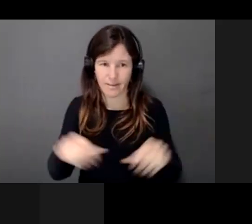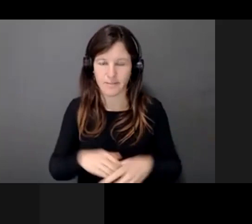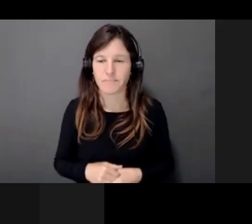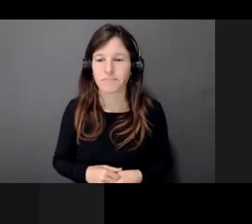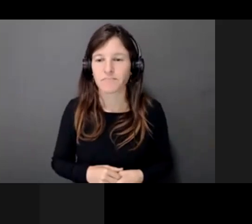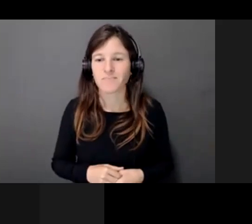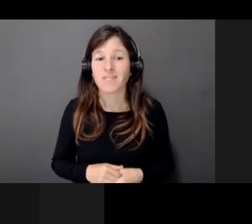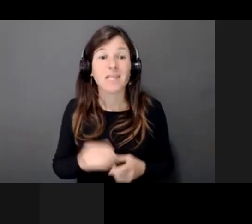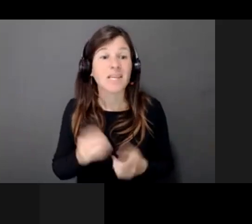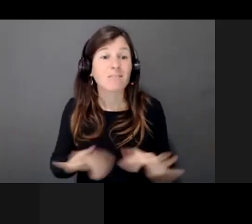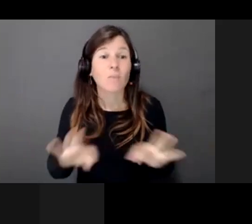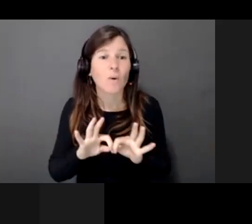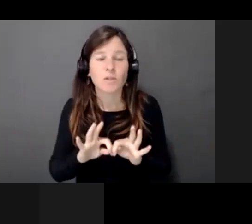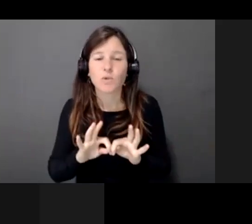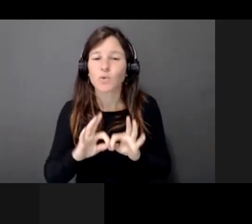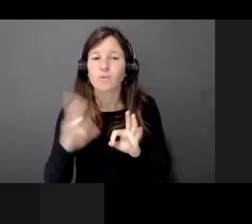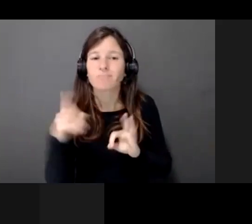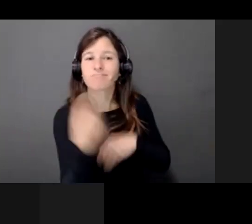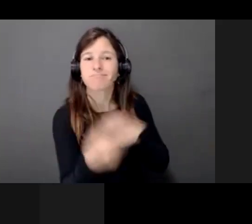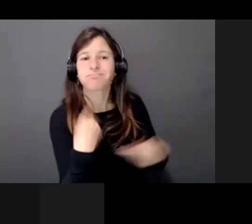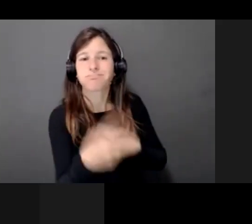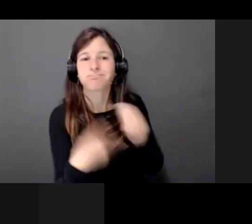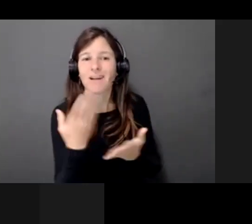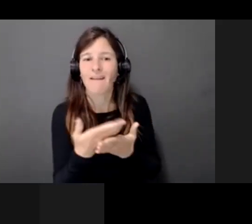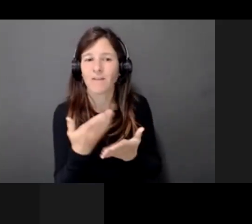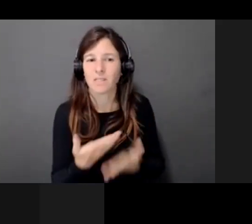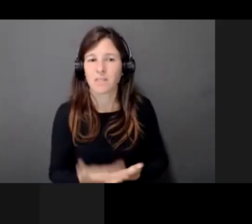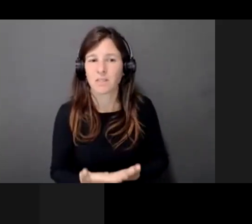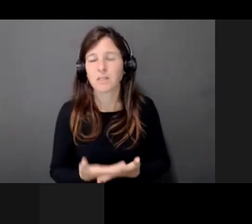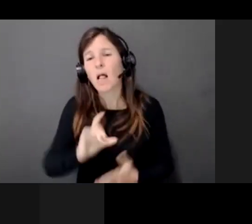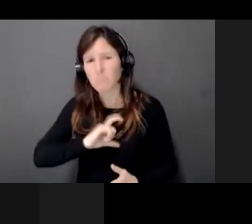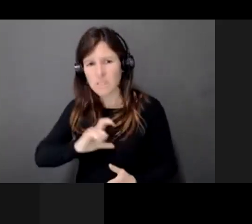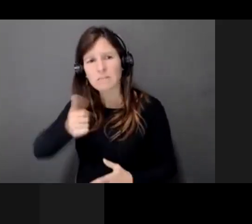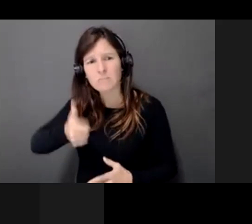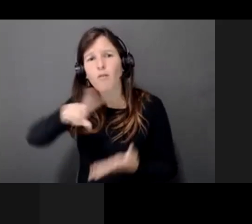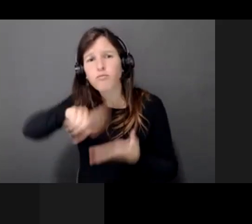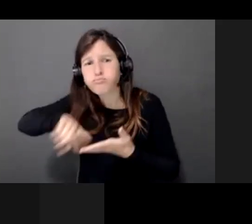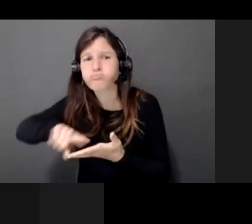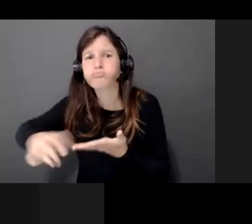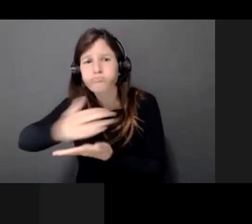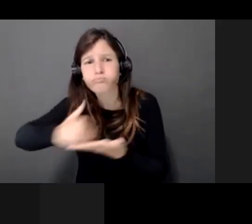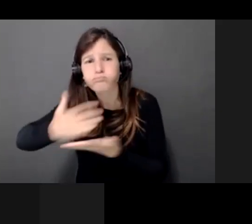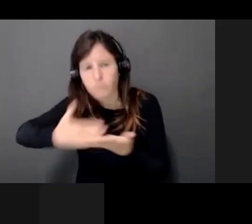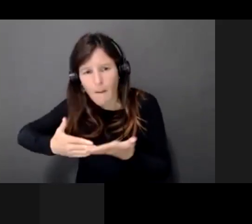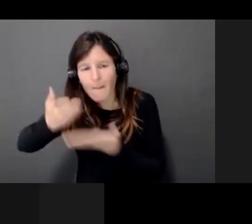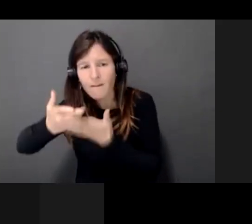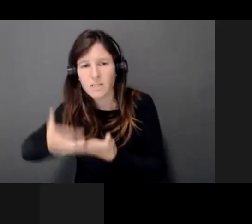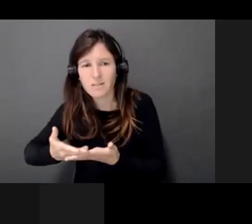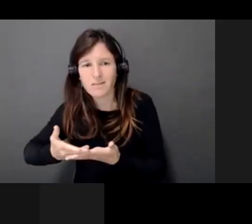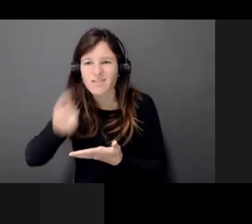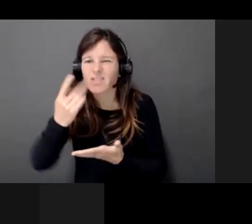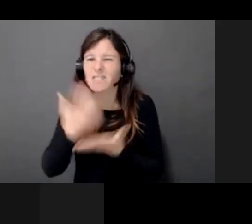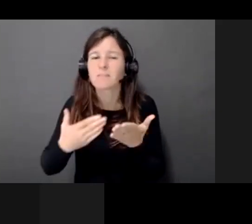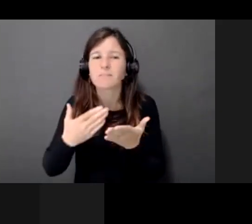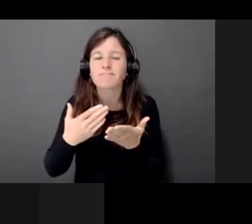actually happening, the better. The police certainly gather a large amount of it, but they only gather some of it sometimes.